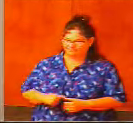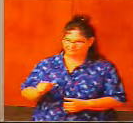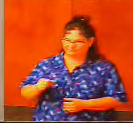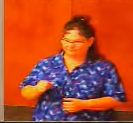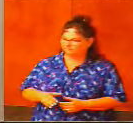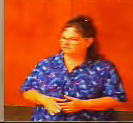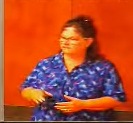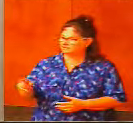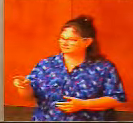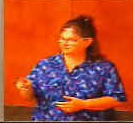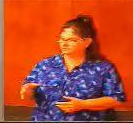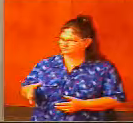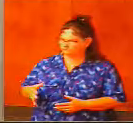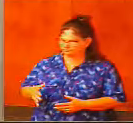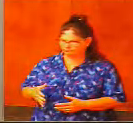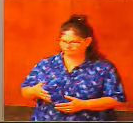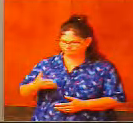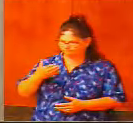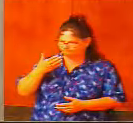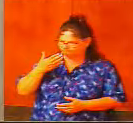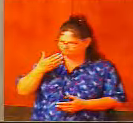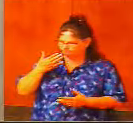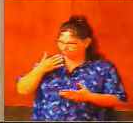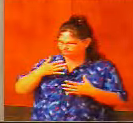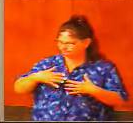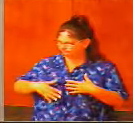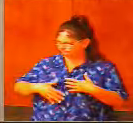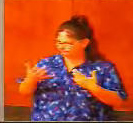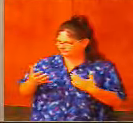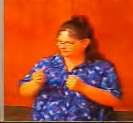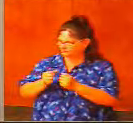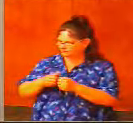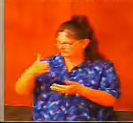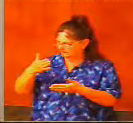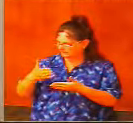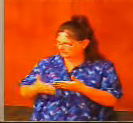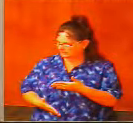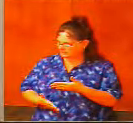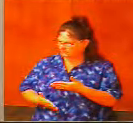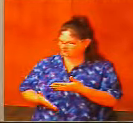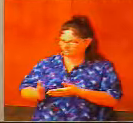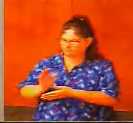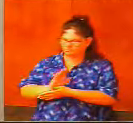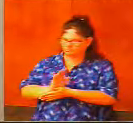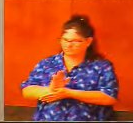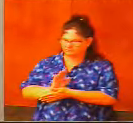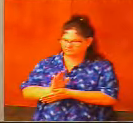And she was devastated by the ending of that movie.